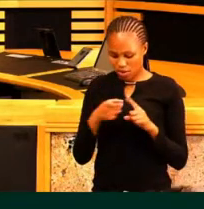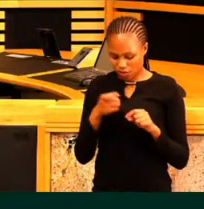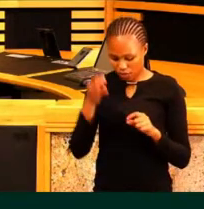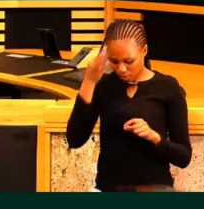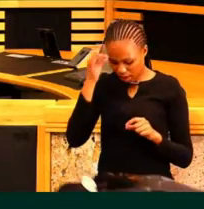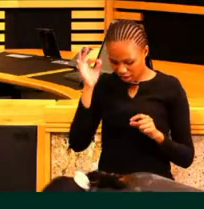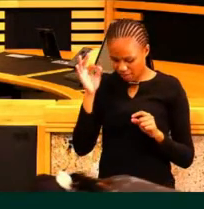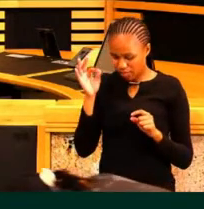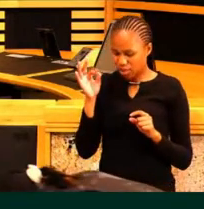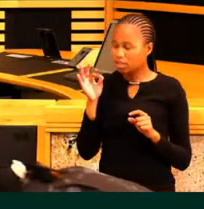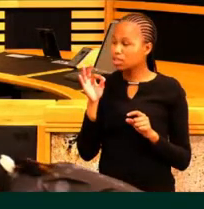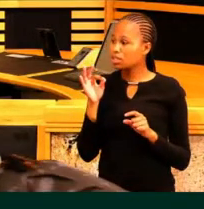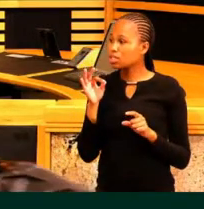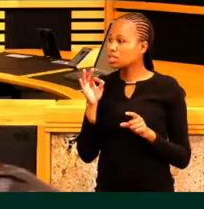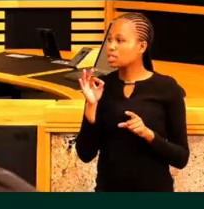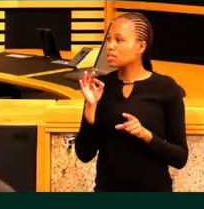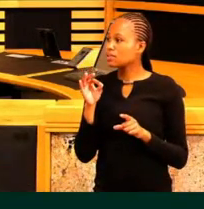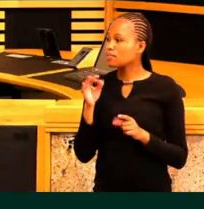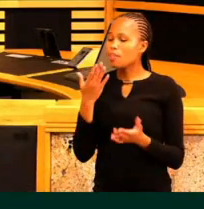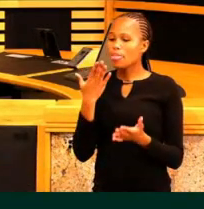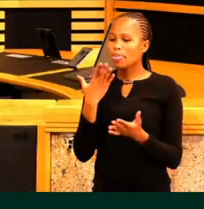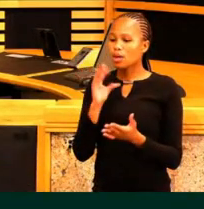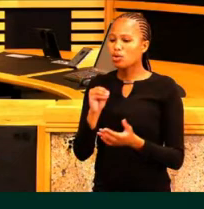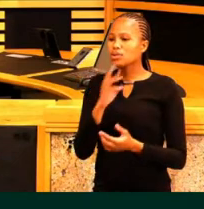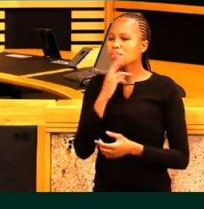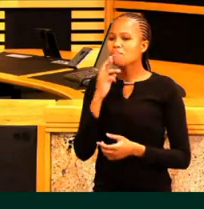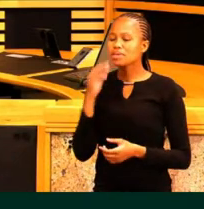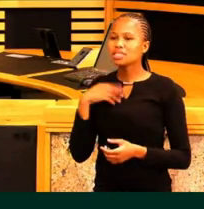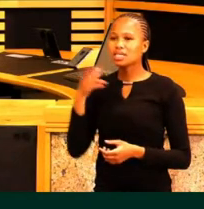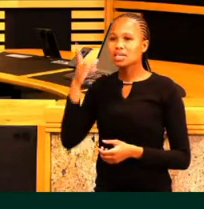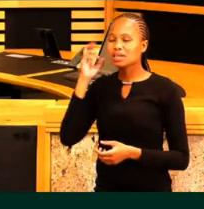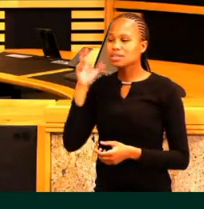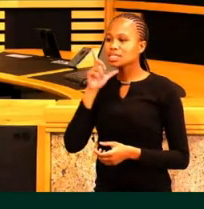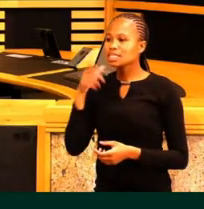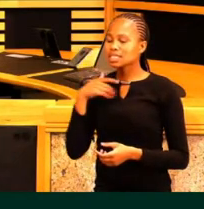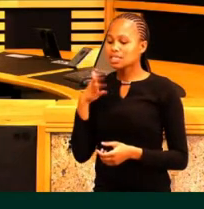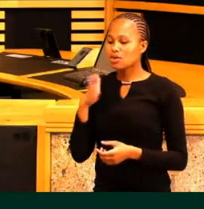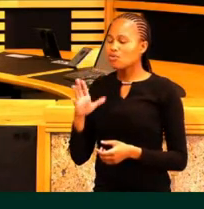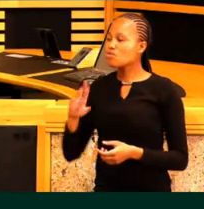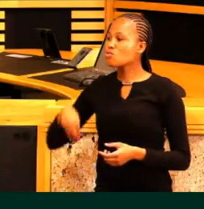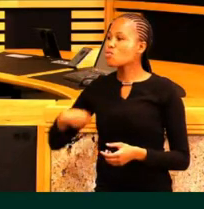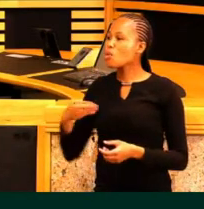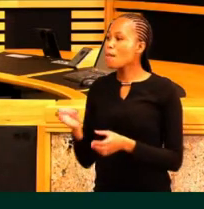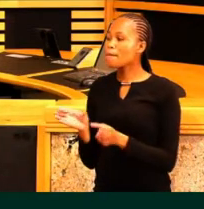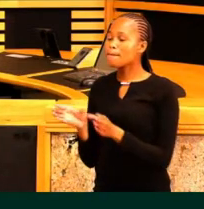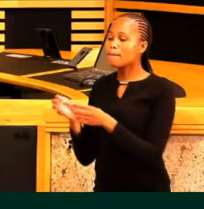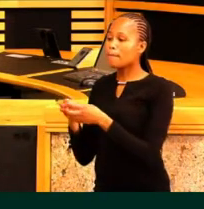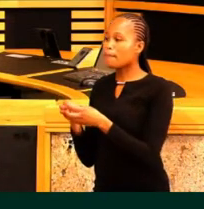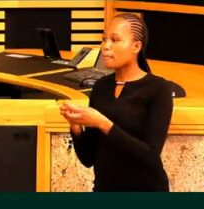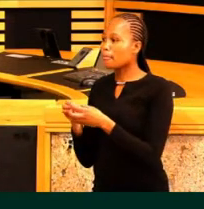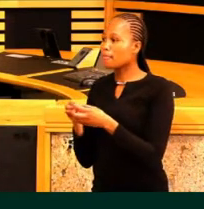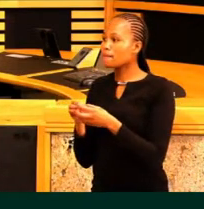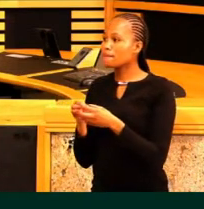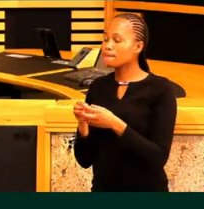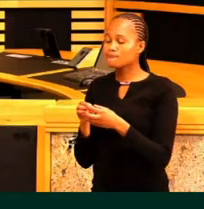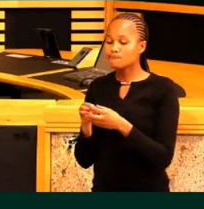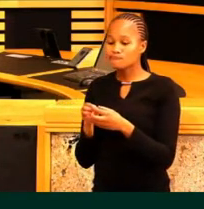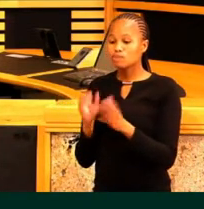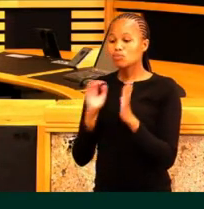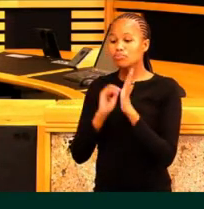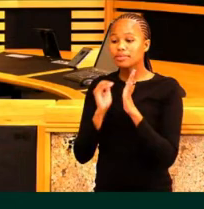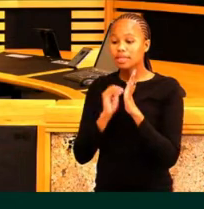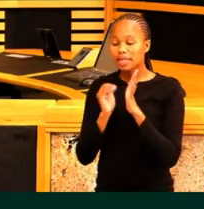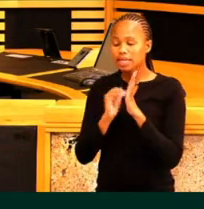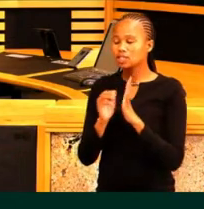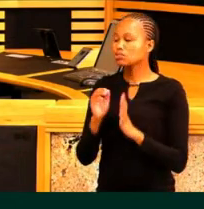government you see another mistake again a principle is enough government must stick to